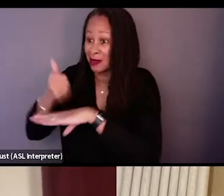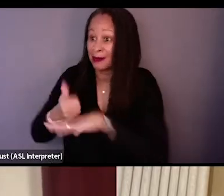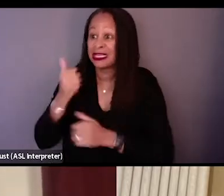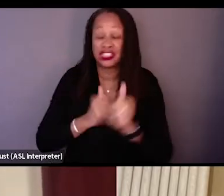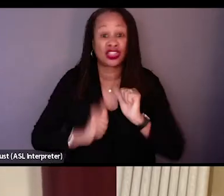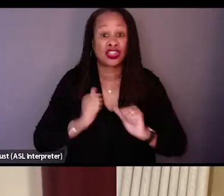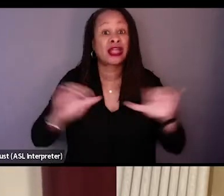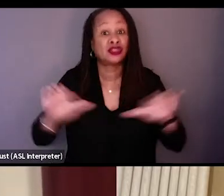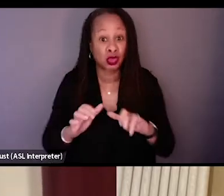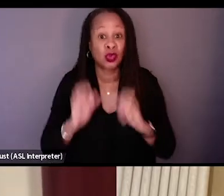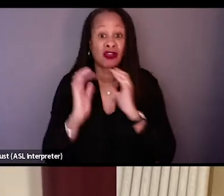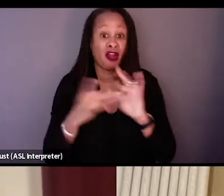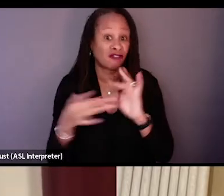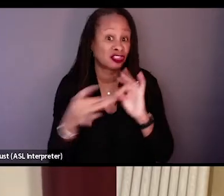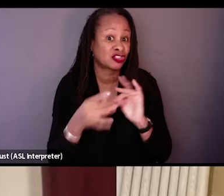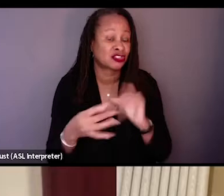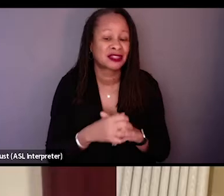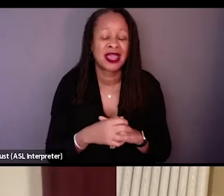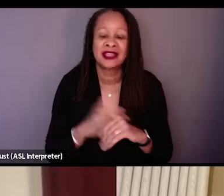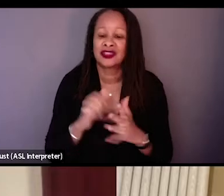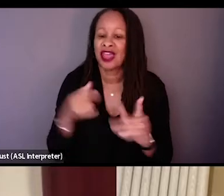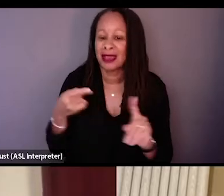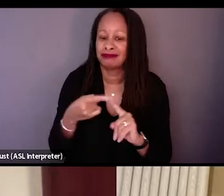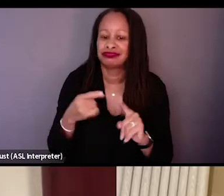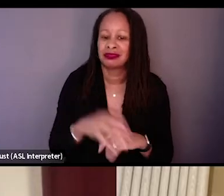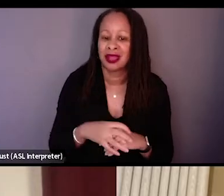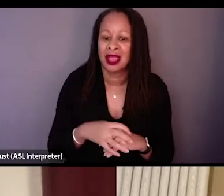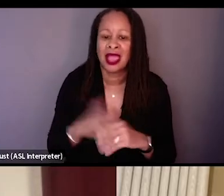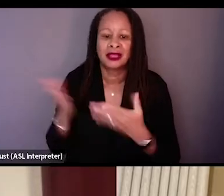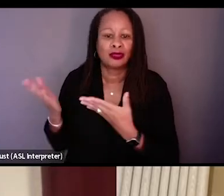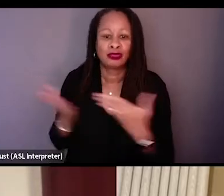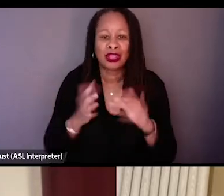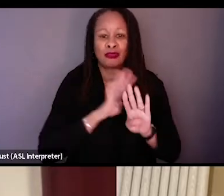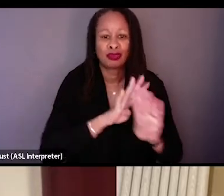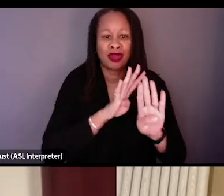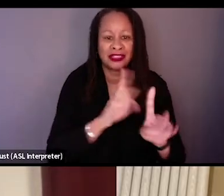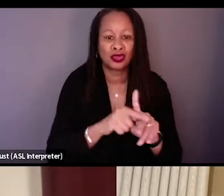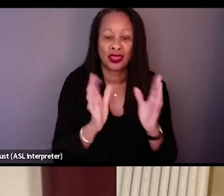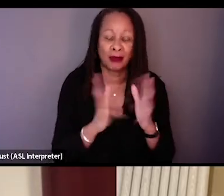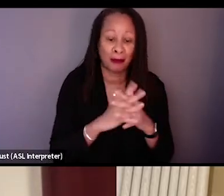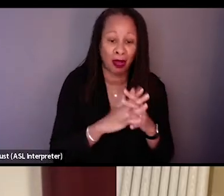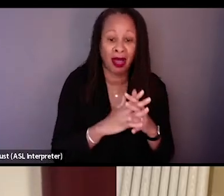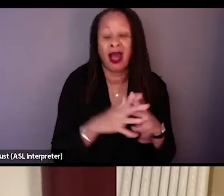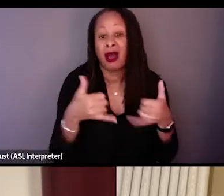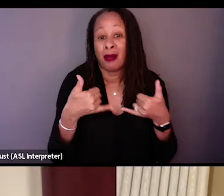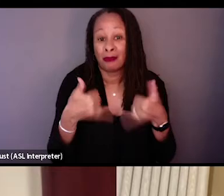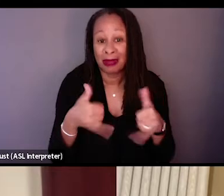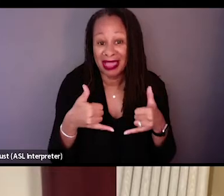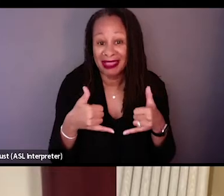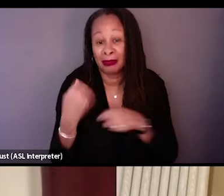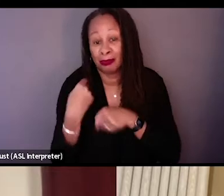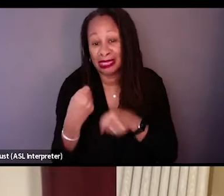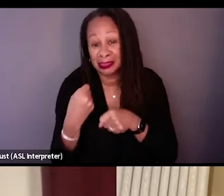conversations. So again, it's that equivalent of leading a parade to the ball field, then playing 9 innings of baseball, and